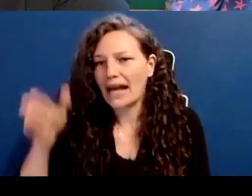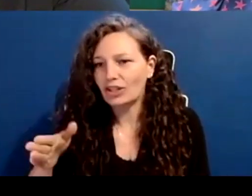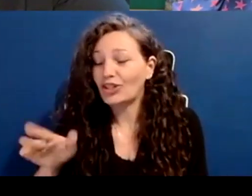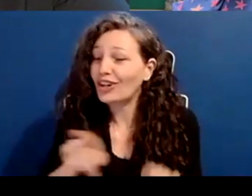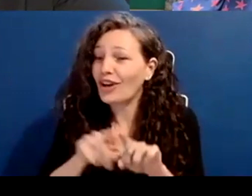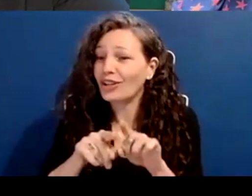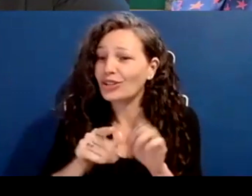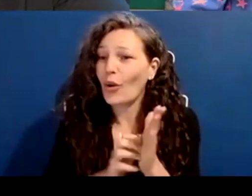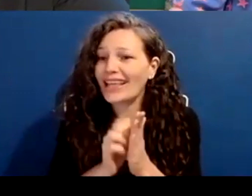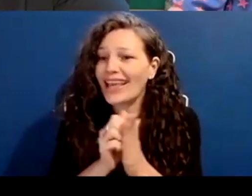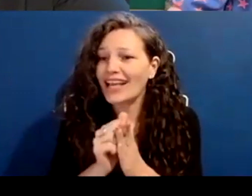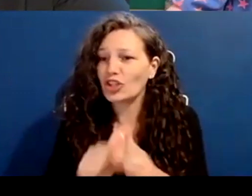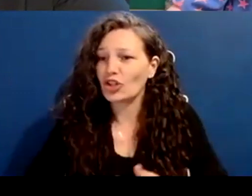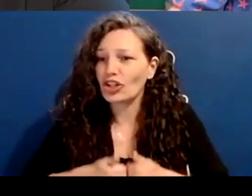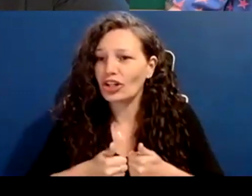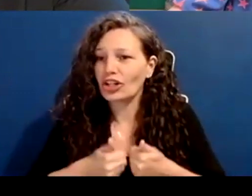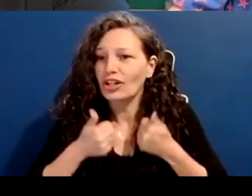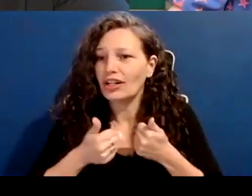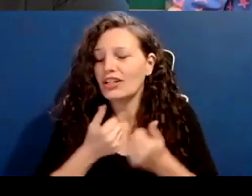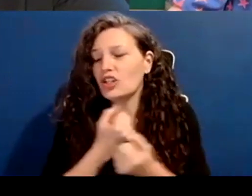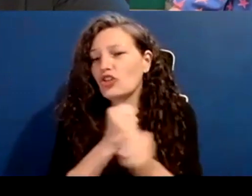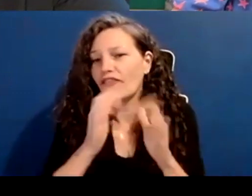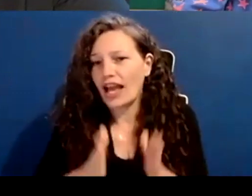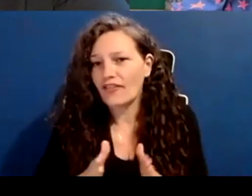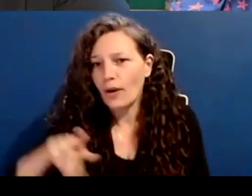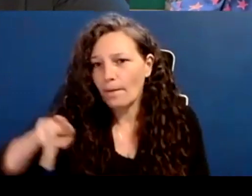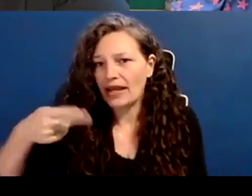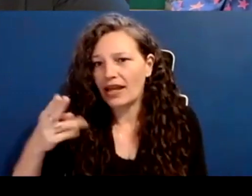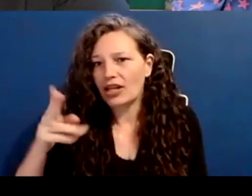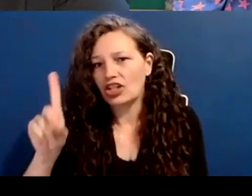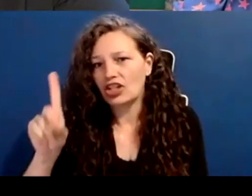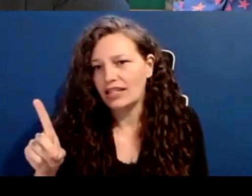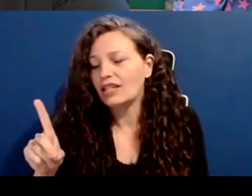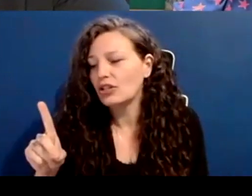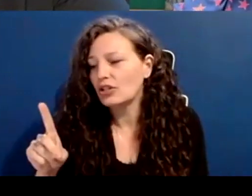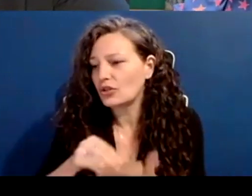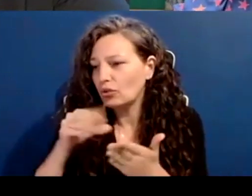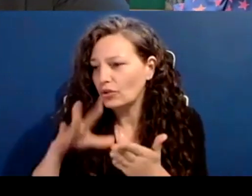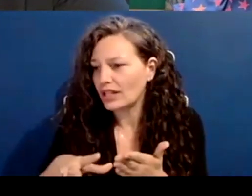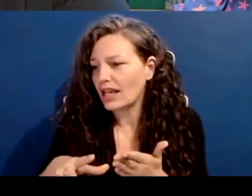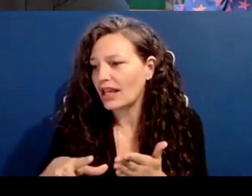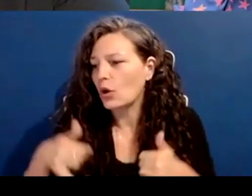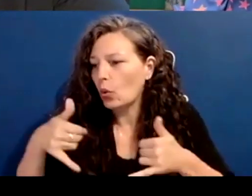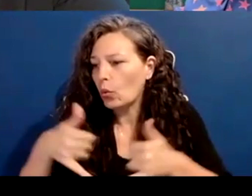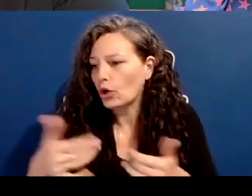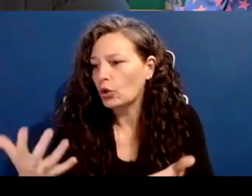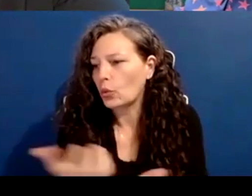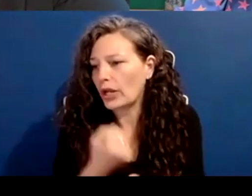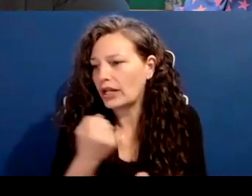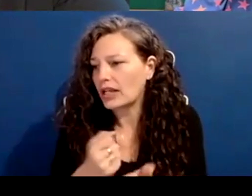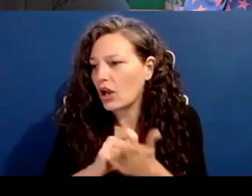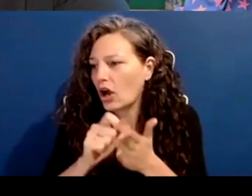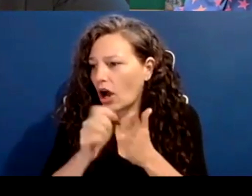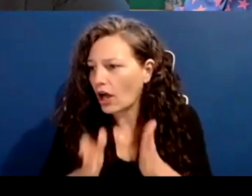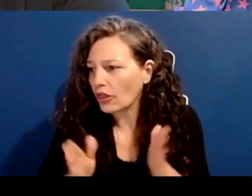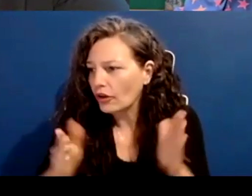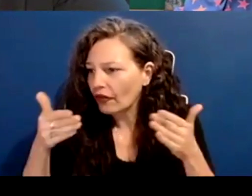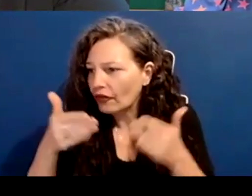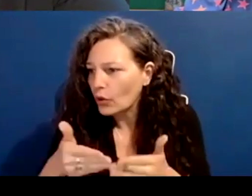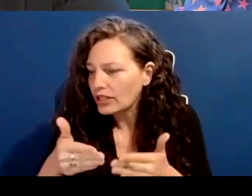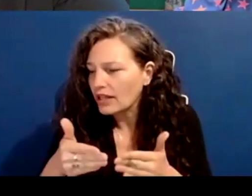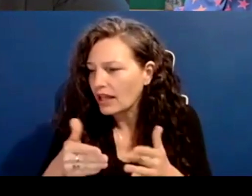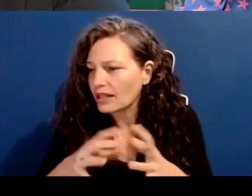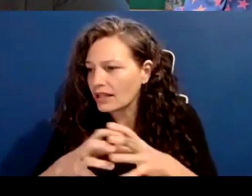survivor, PhD student, and award-winning author focused on the intersection of disability, race, and